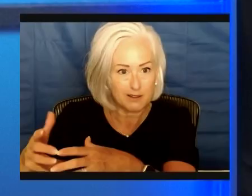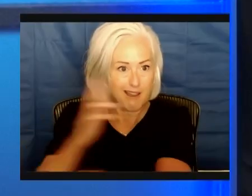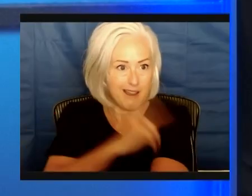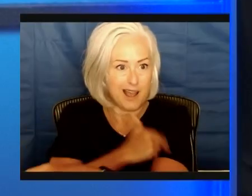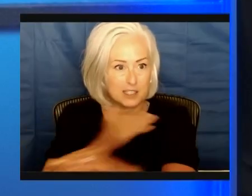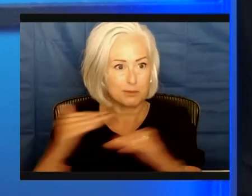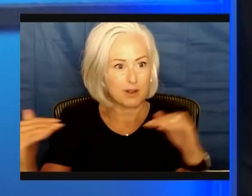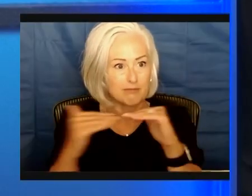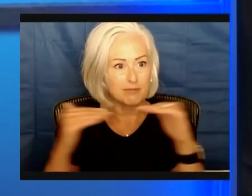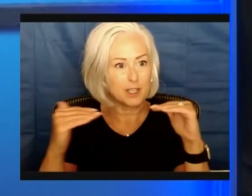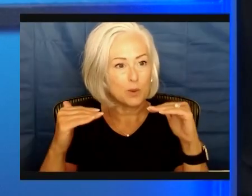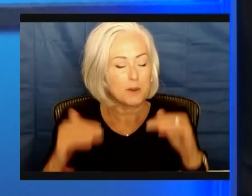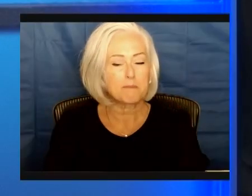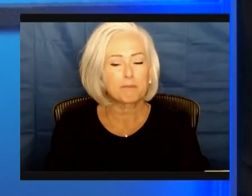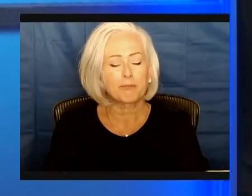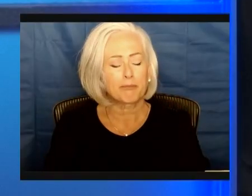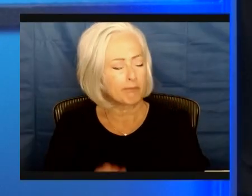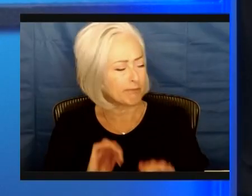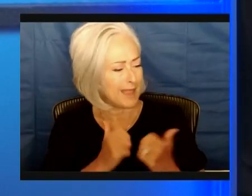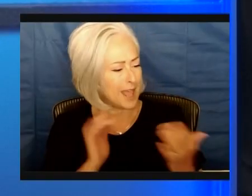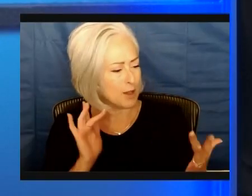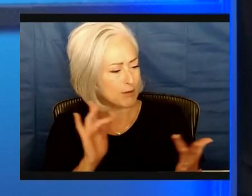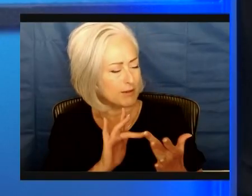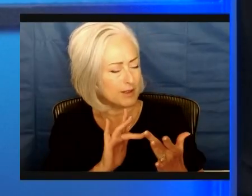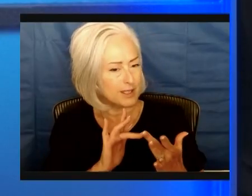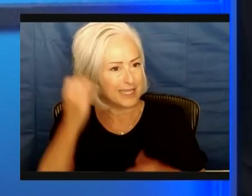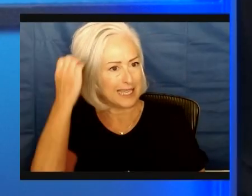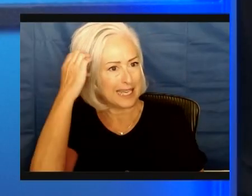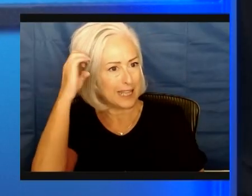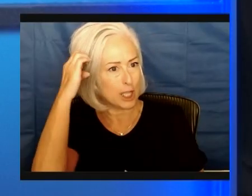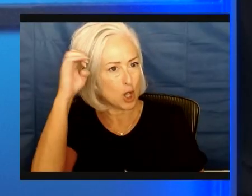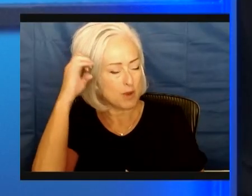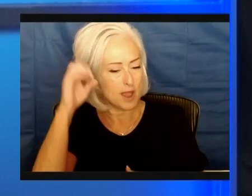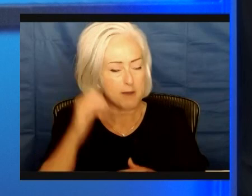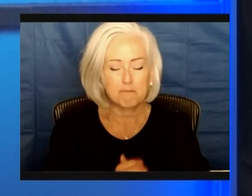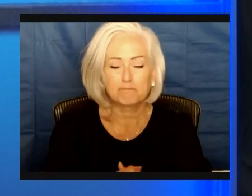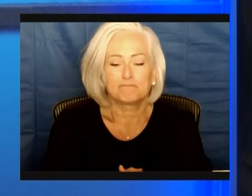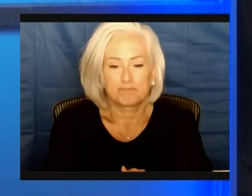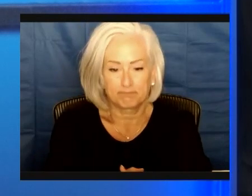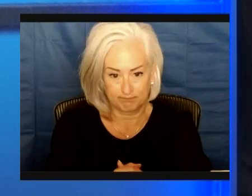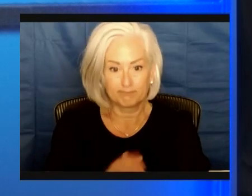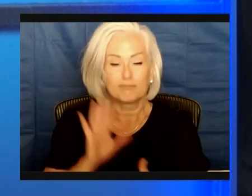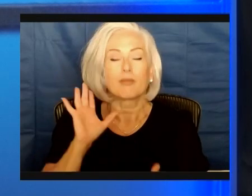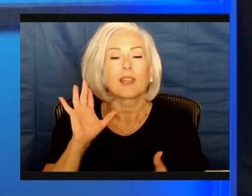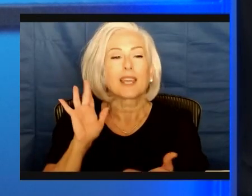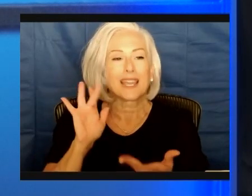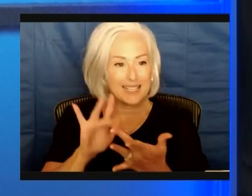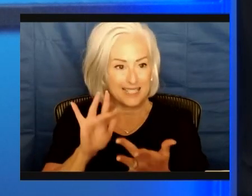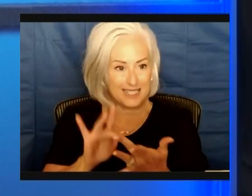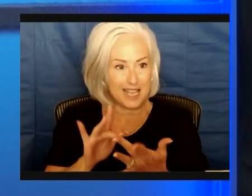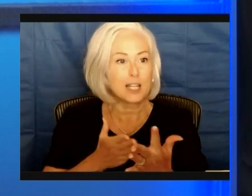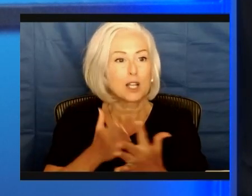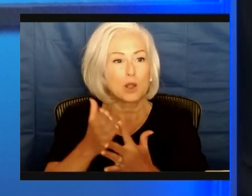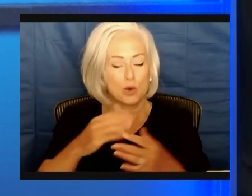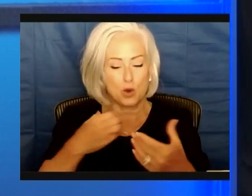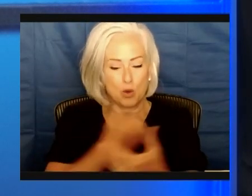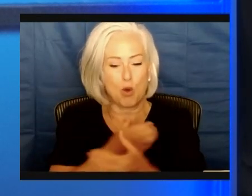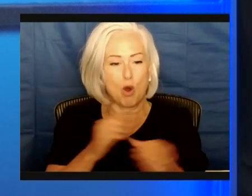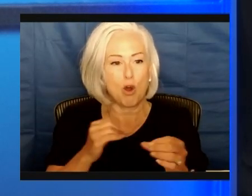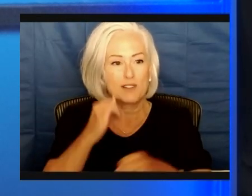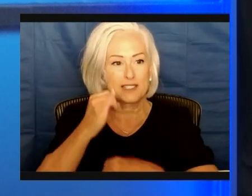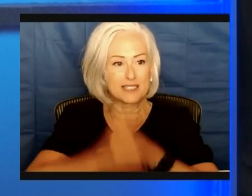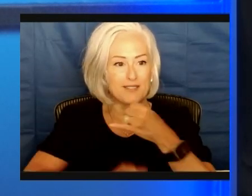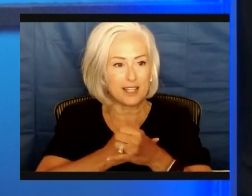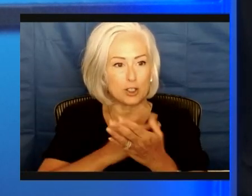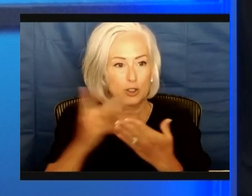Ethiopia, I got connected with Ethiopia through our Office of International Programs at the University of Kansas. We